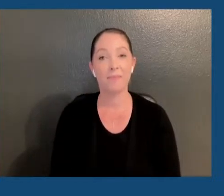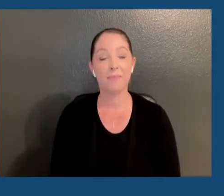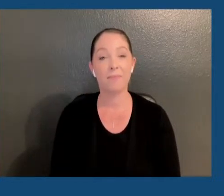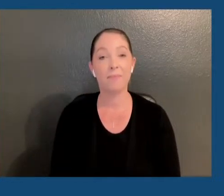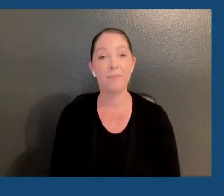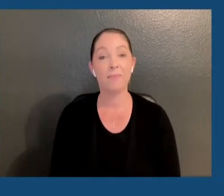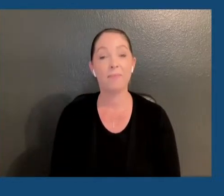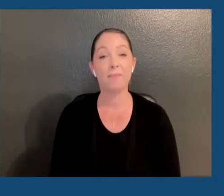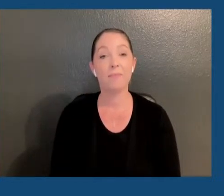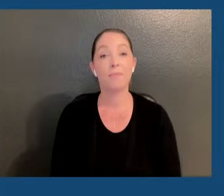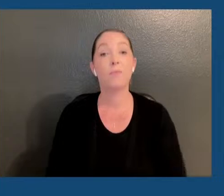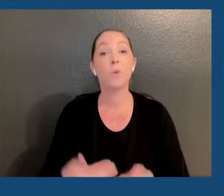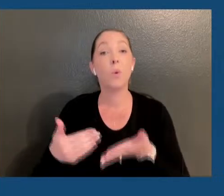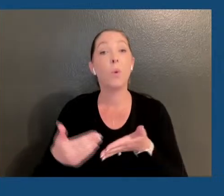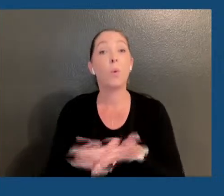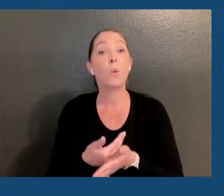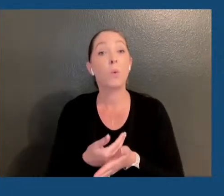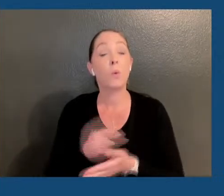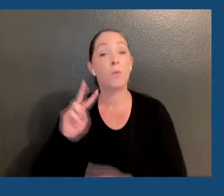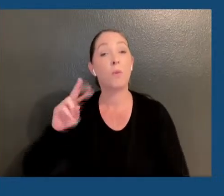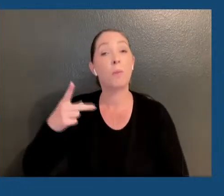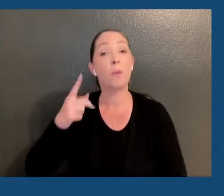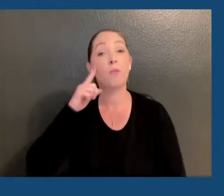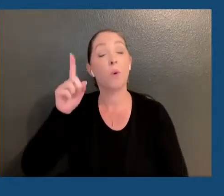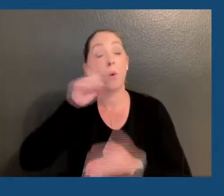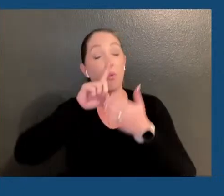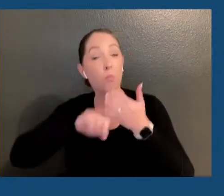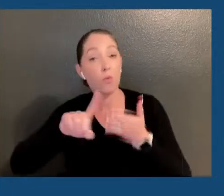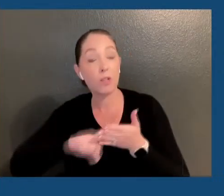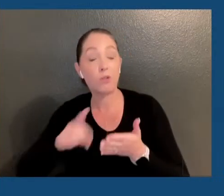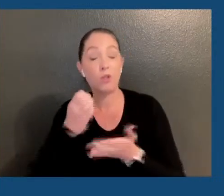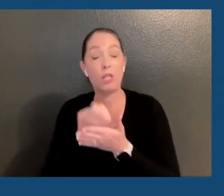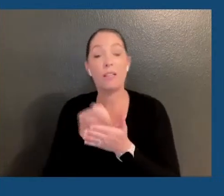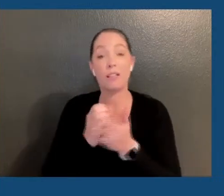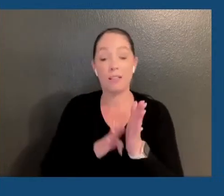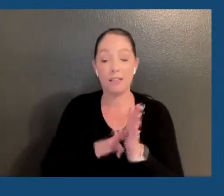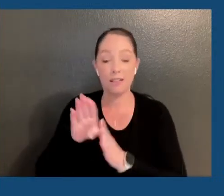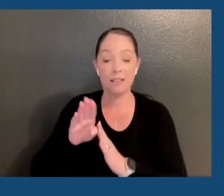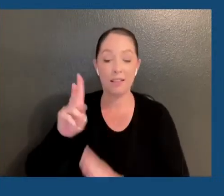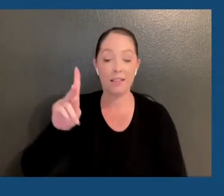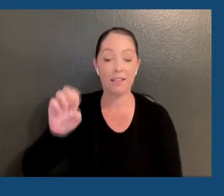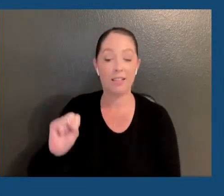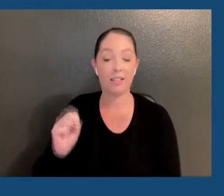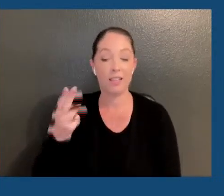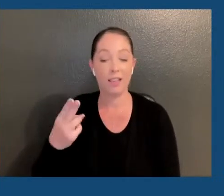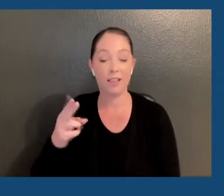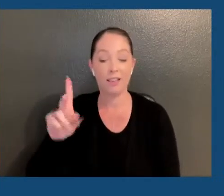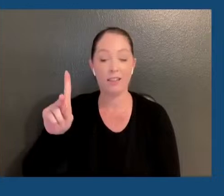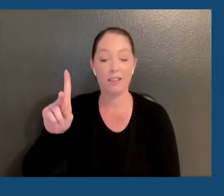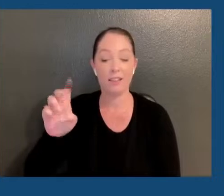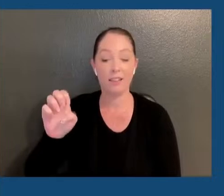UAlbany's Vice President for Research and Economic Development, Kesh Kesavadas.